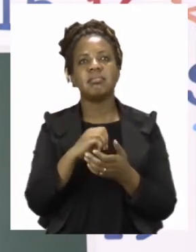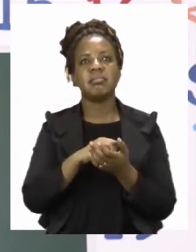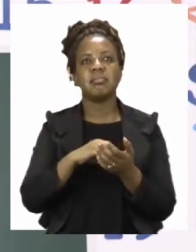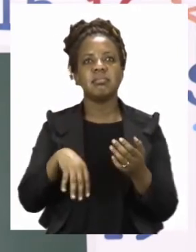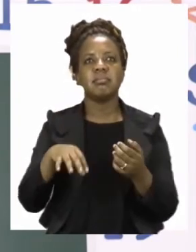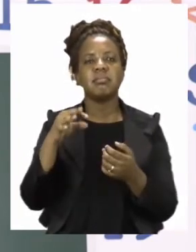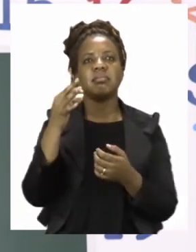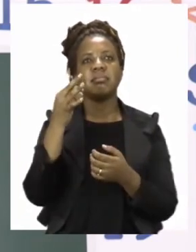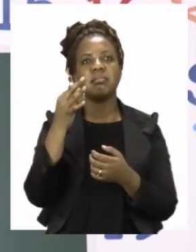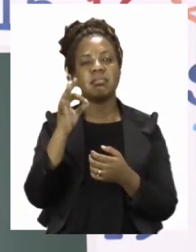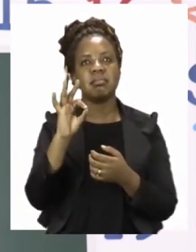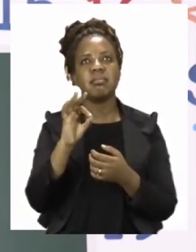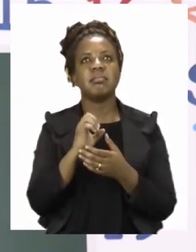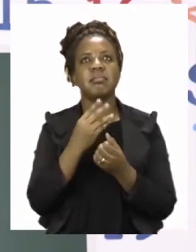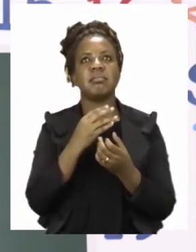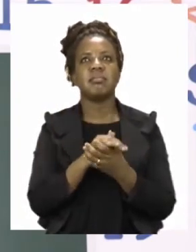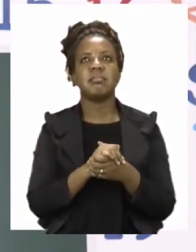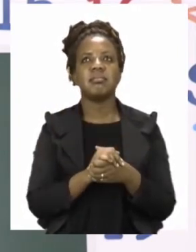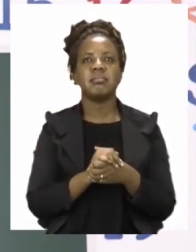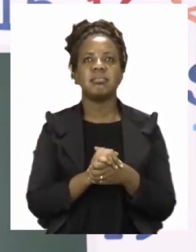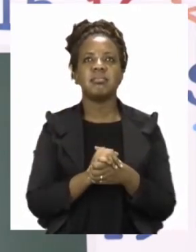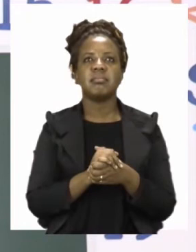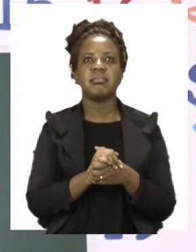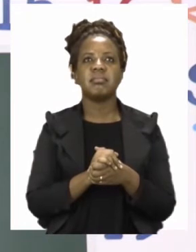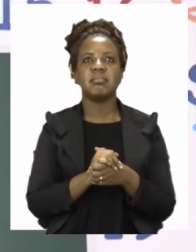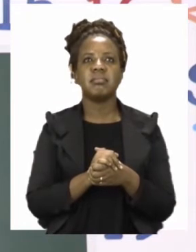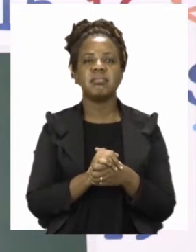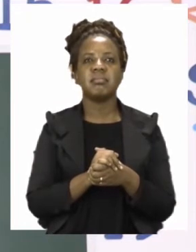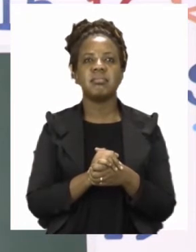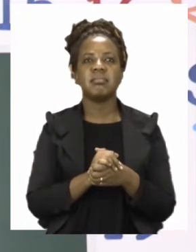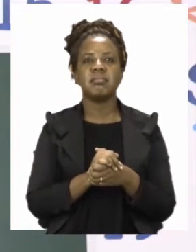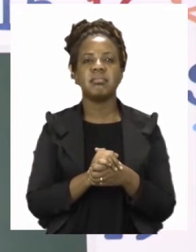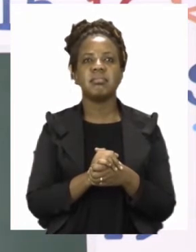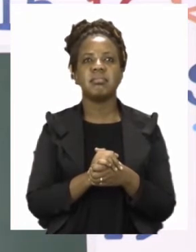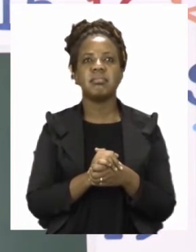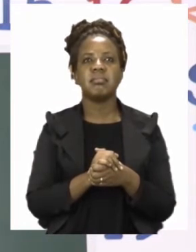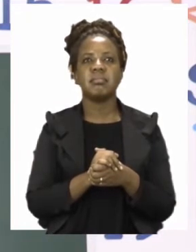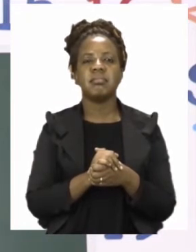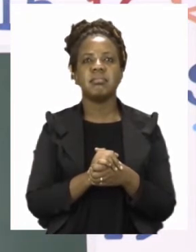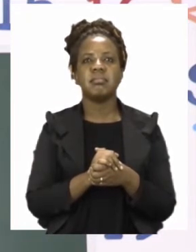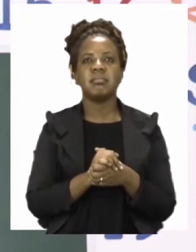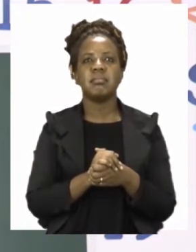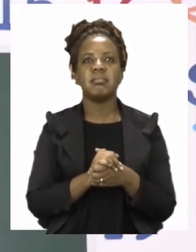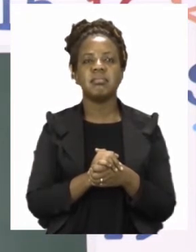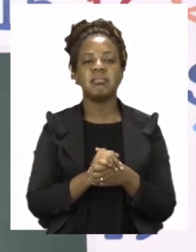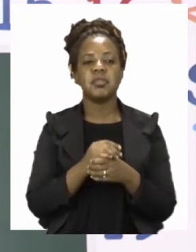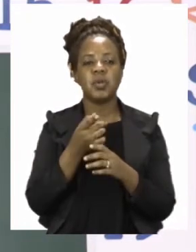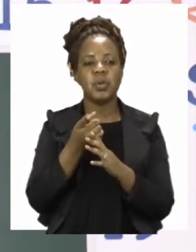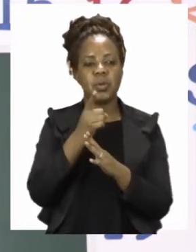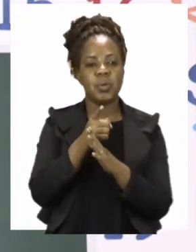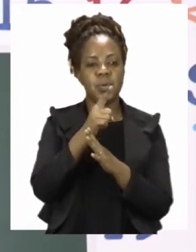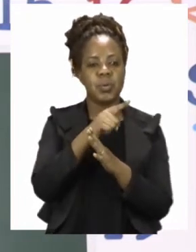say 8 minus 9. It can't. So that